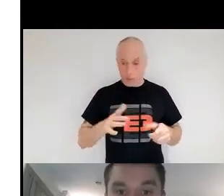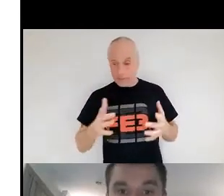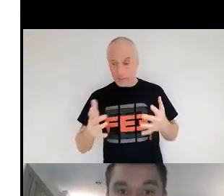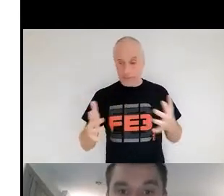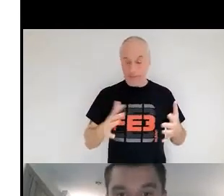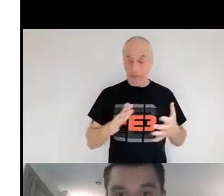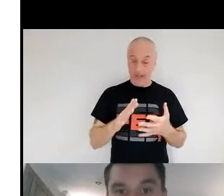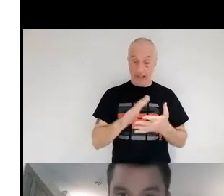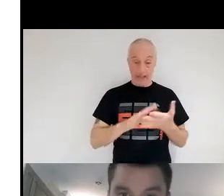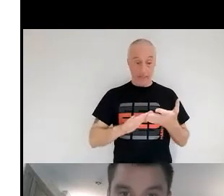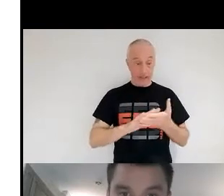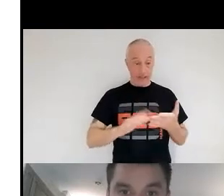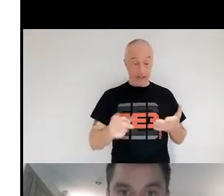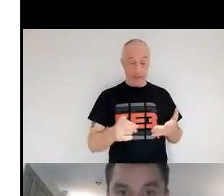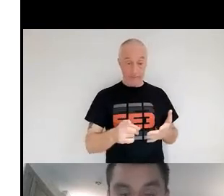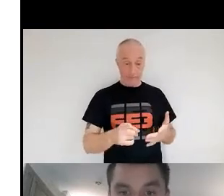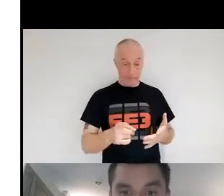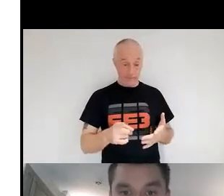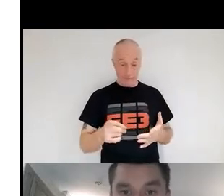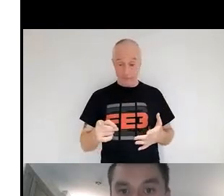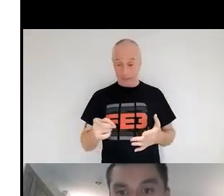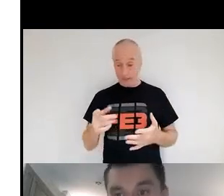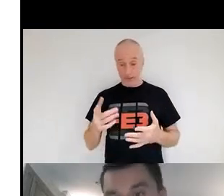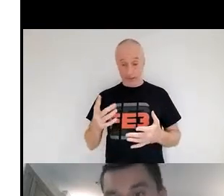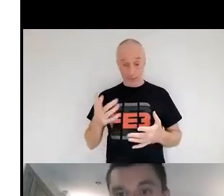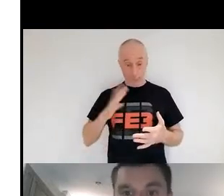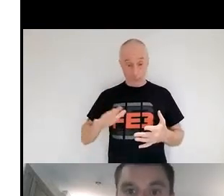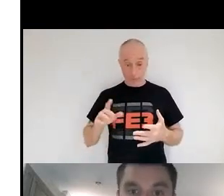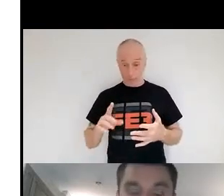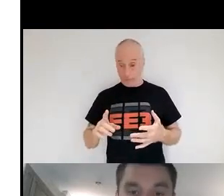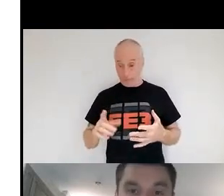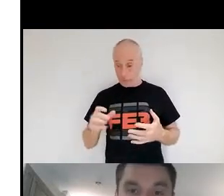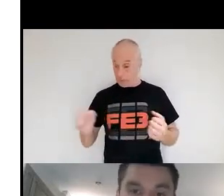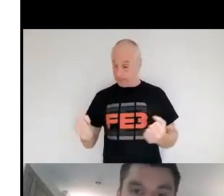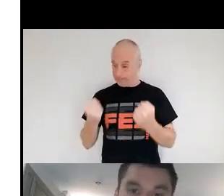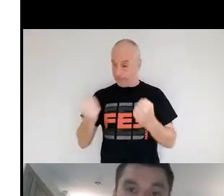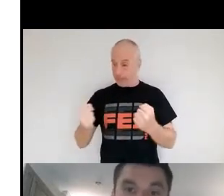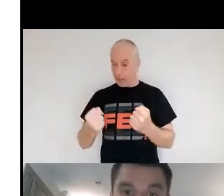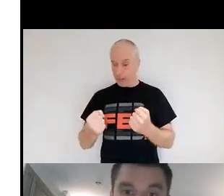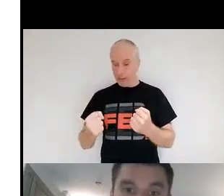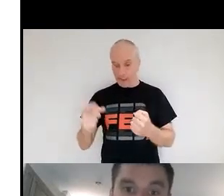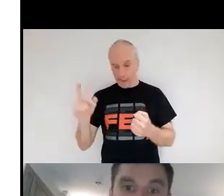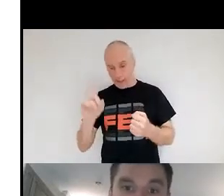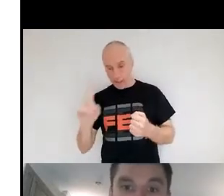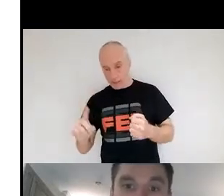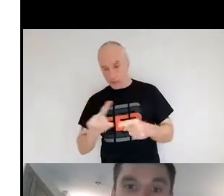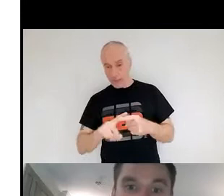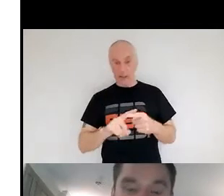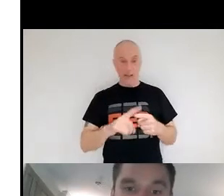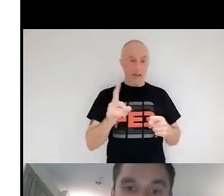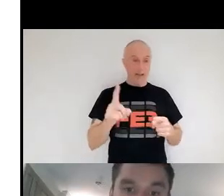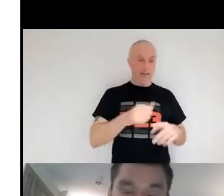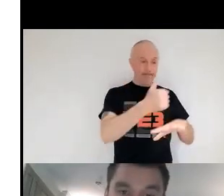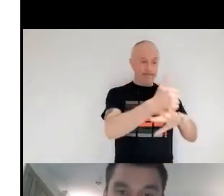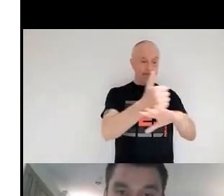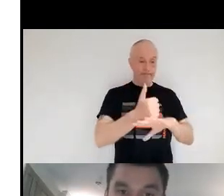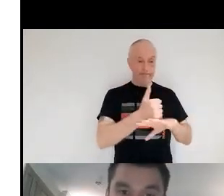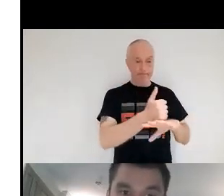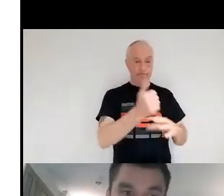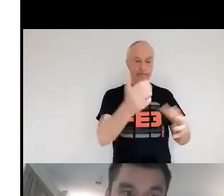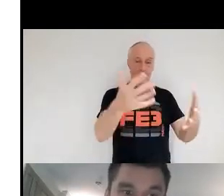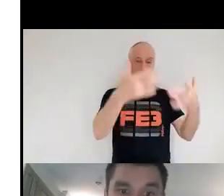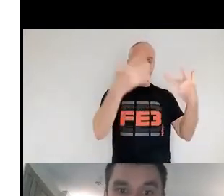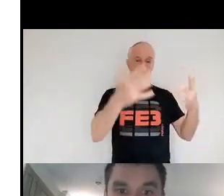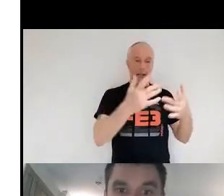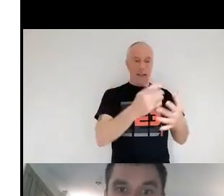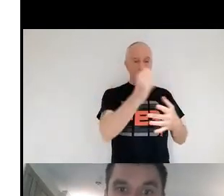build electricity demand to be able to then build wind turbines to then satisfy that demand. There was already a